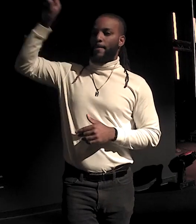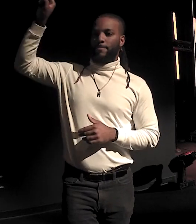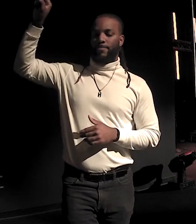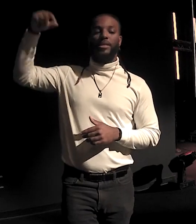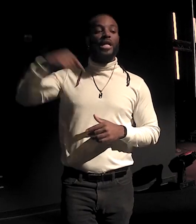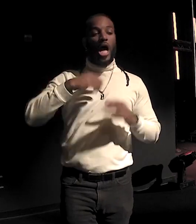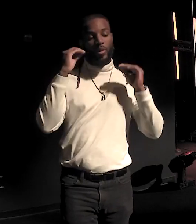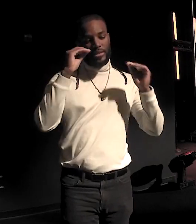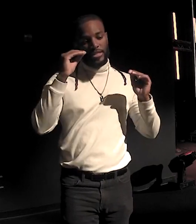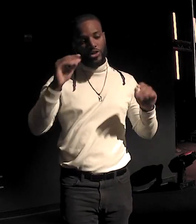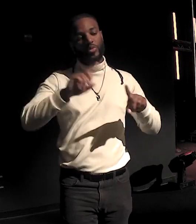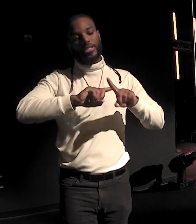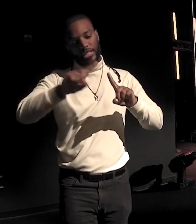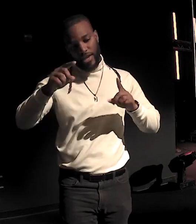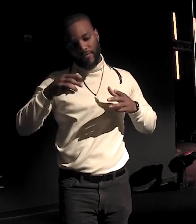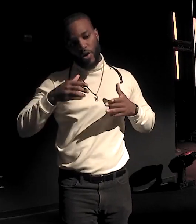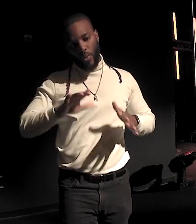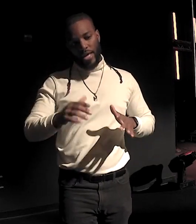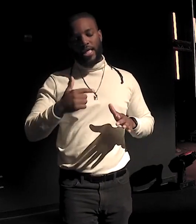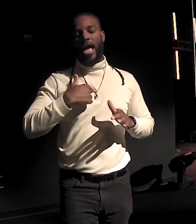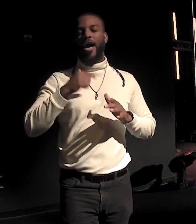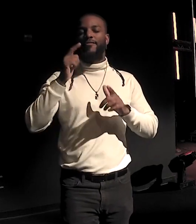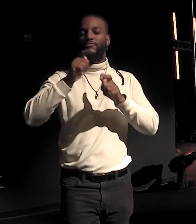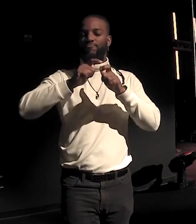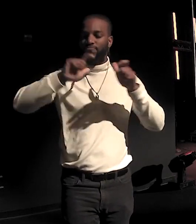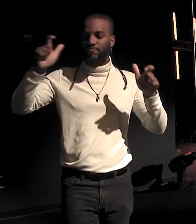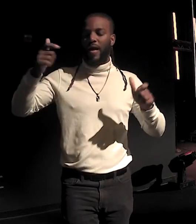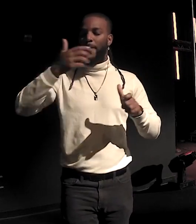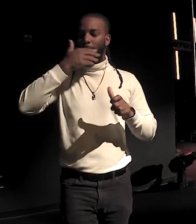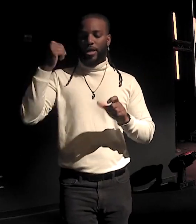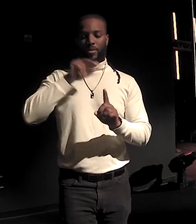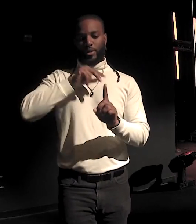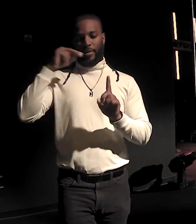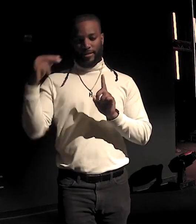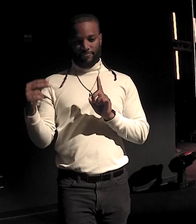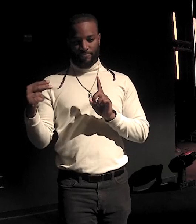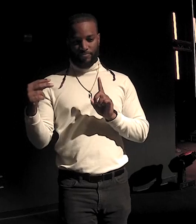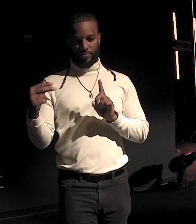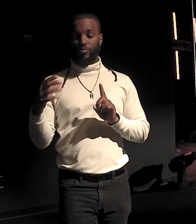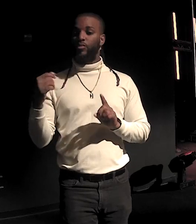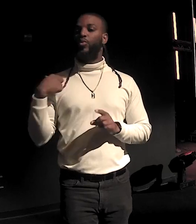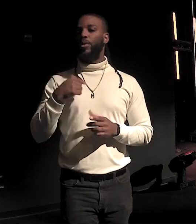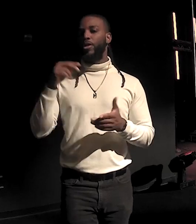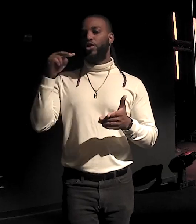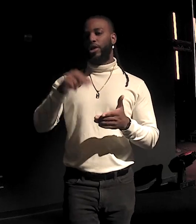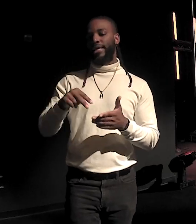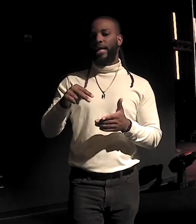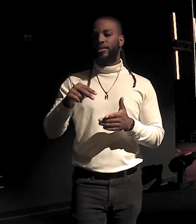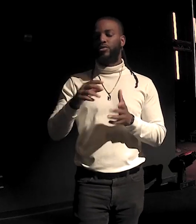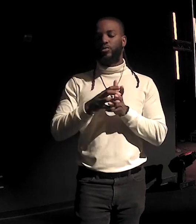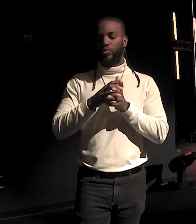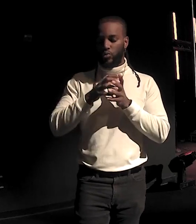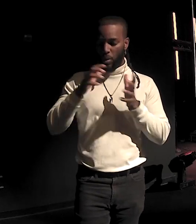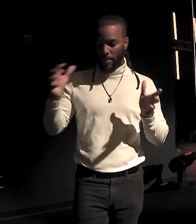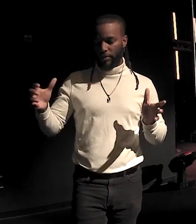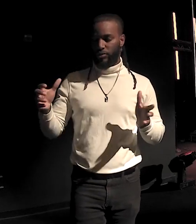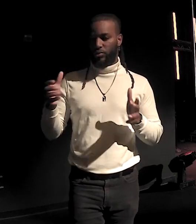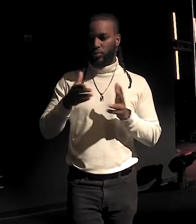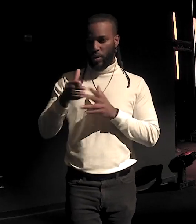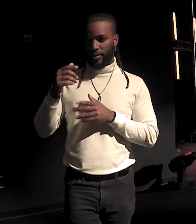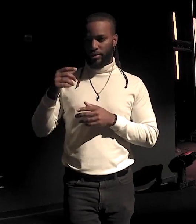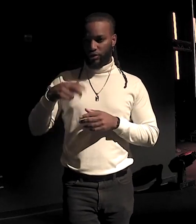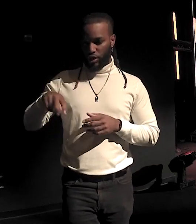teach you a different way that has a greater perspective. So we've been looking at so much throughout this